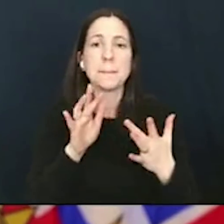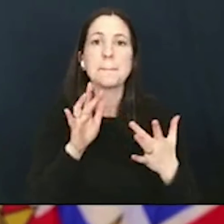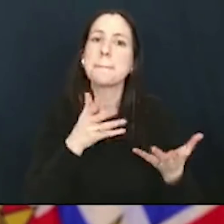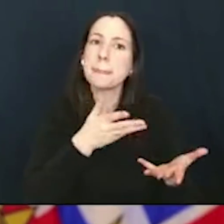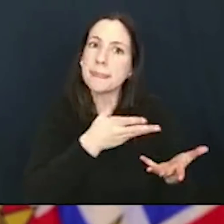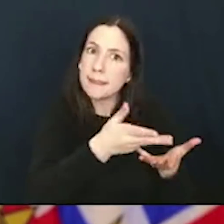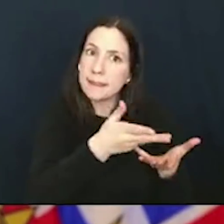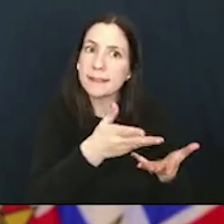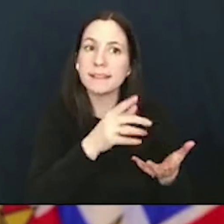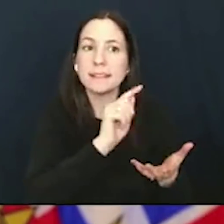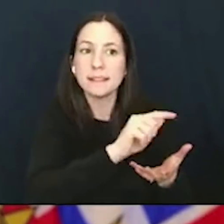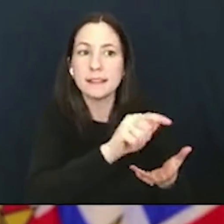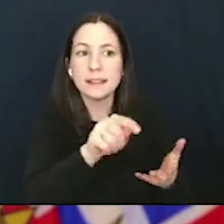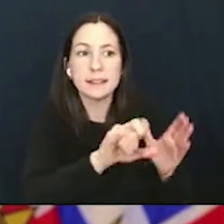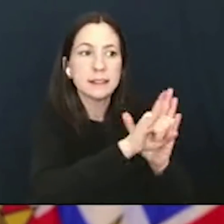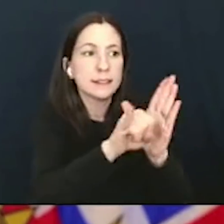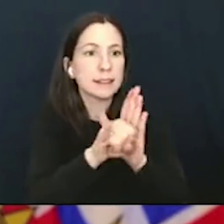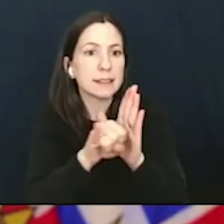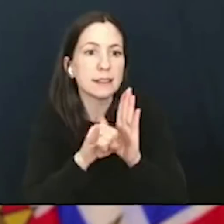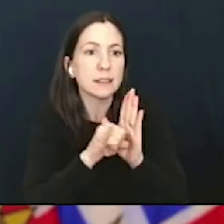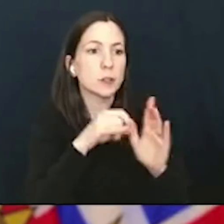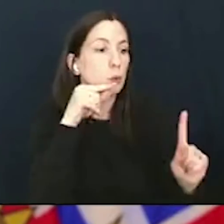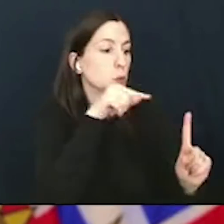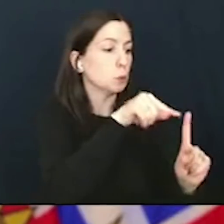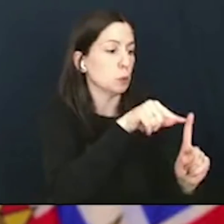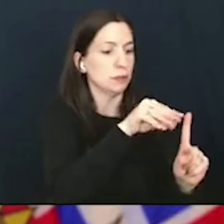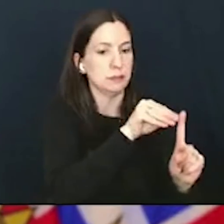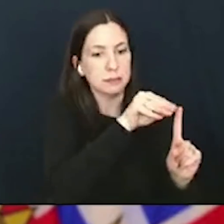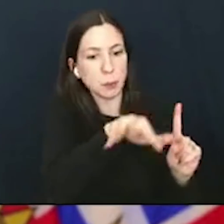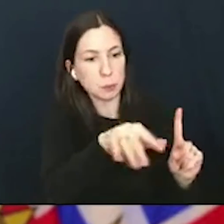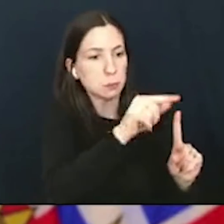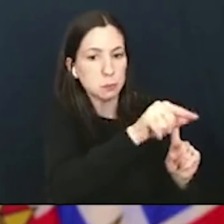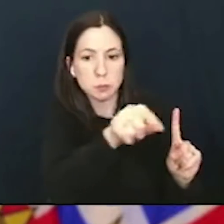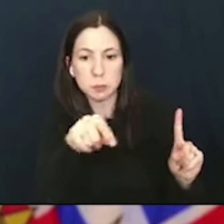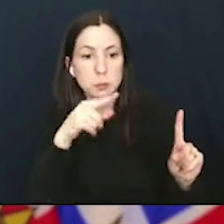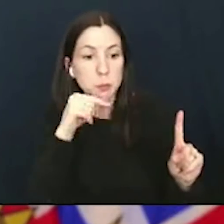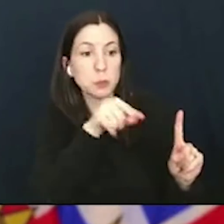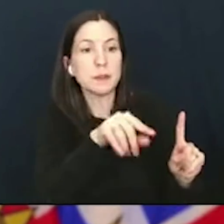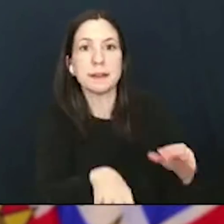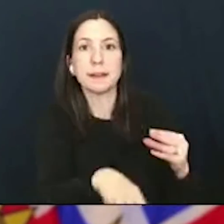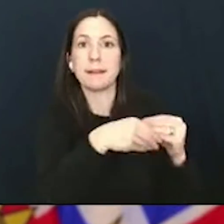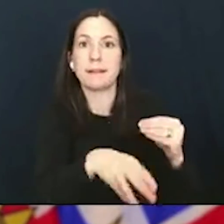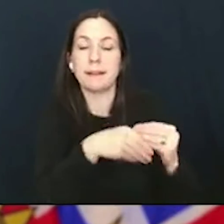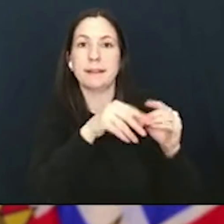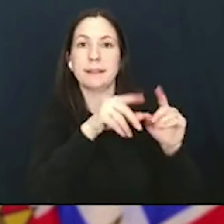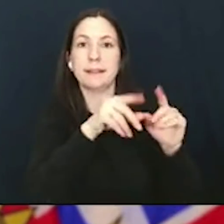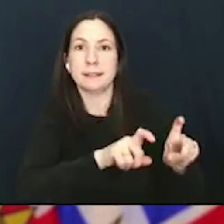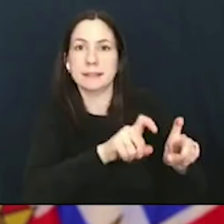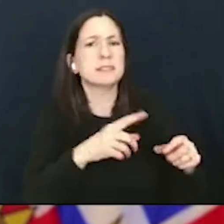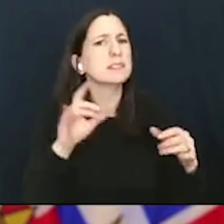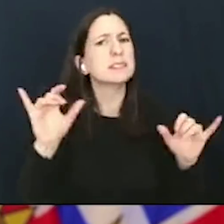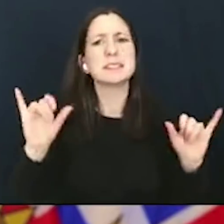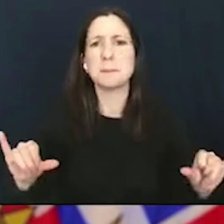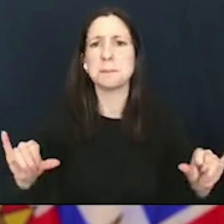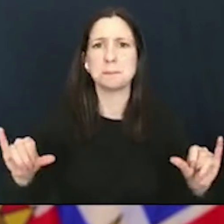are connecting with close contacts and doing extra testing, as we have been doing all along.